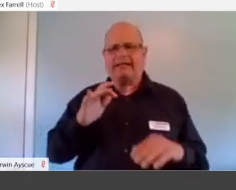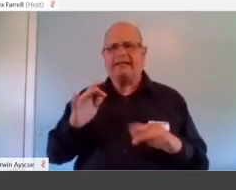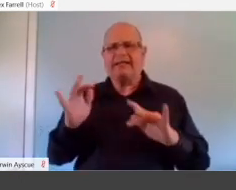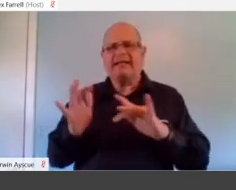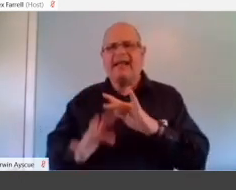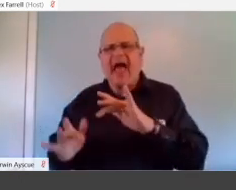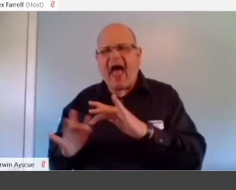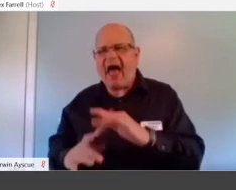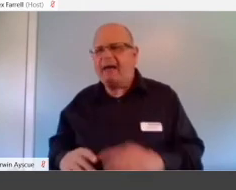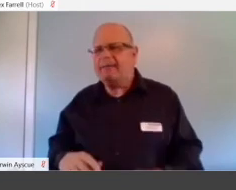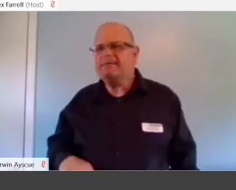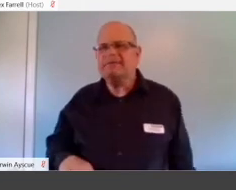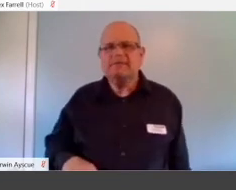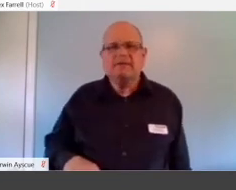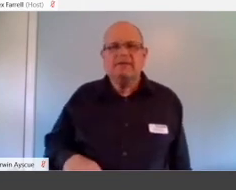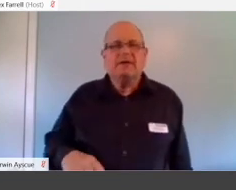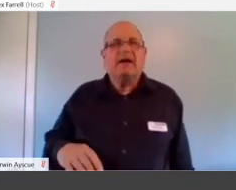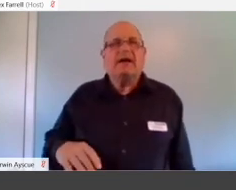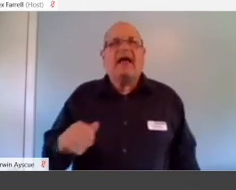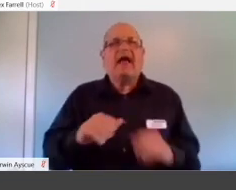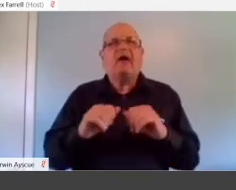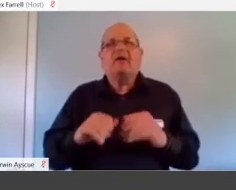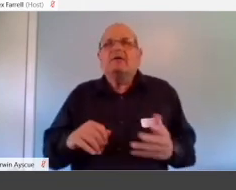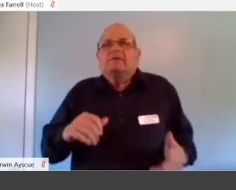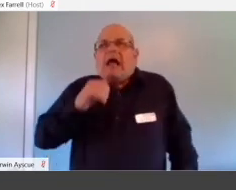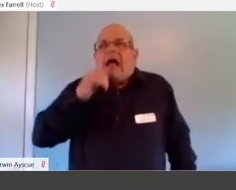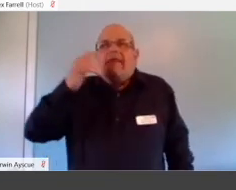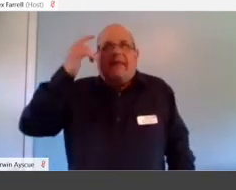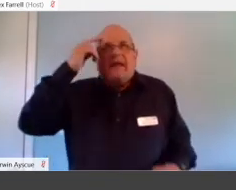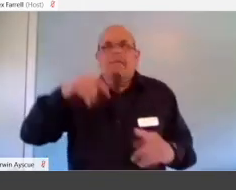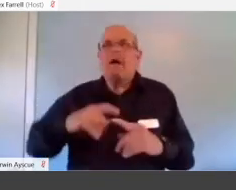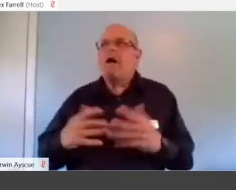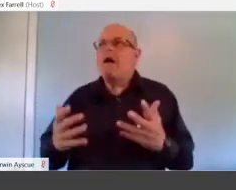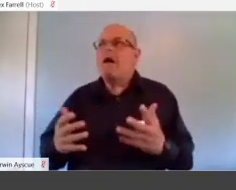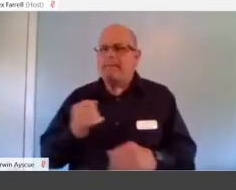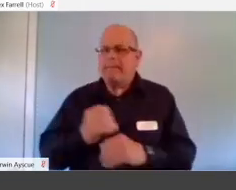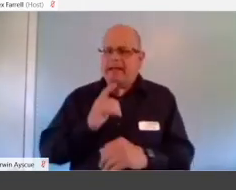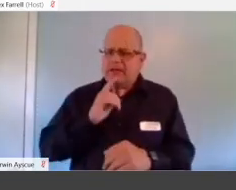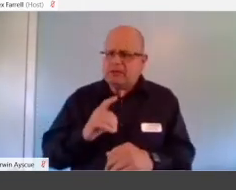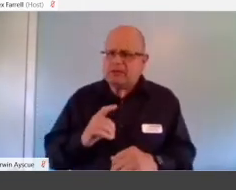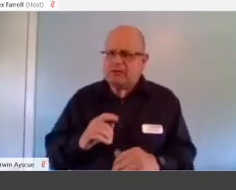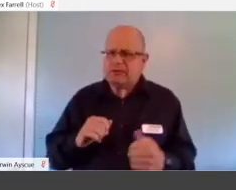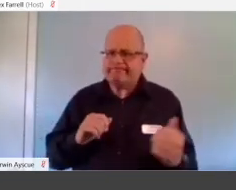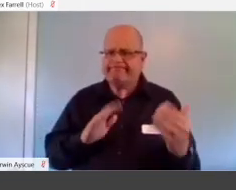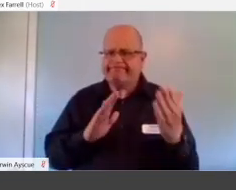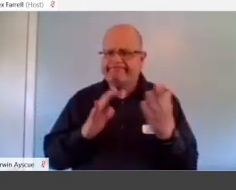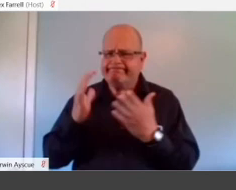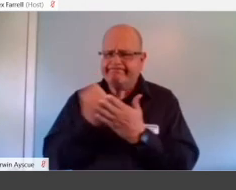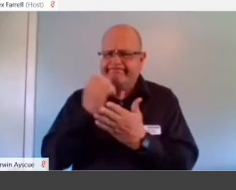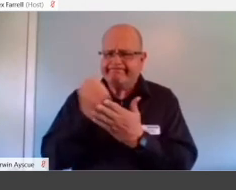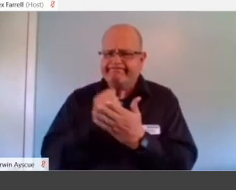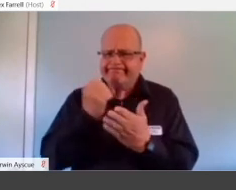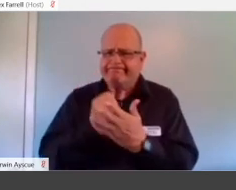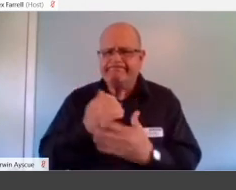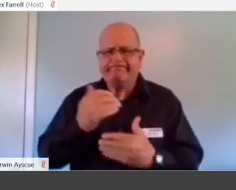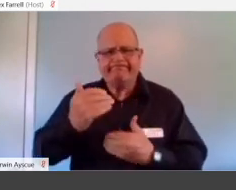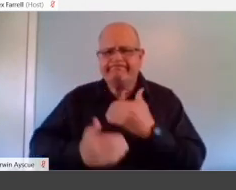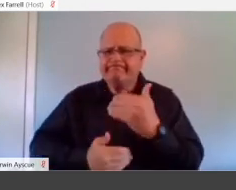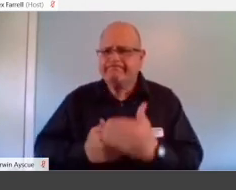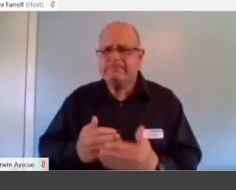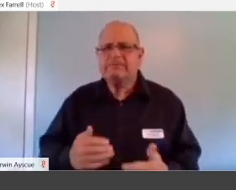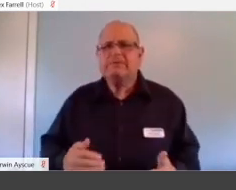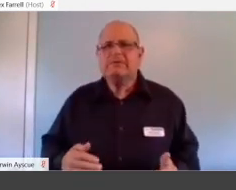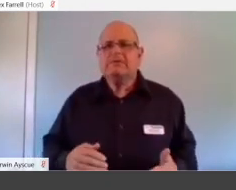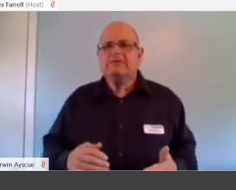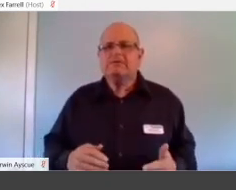the biases? Addressing them, making sure that then, because that allows us the opportunity to check assumptions,